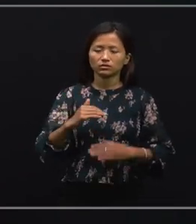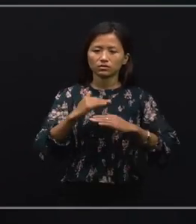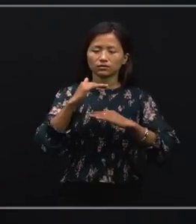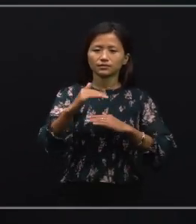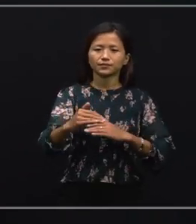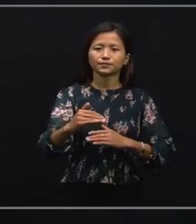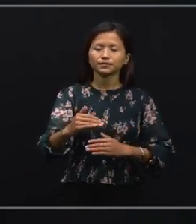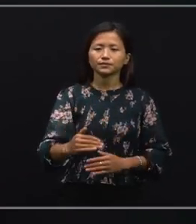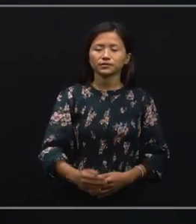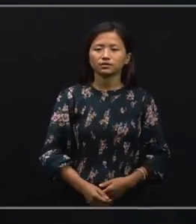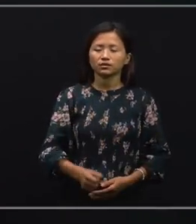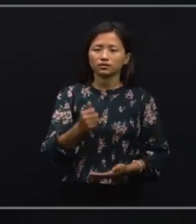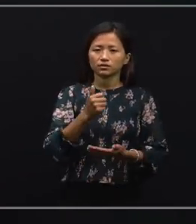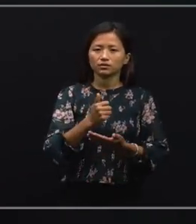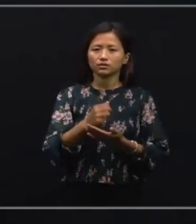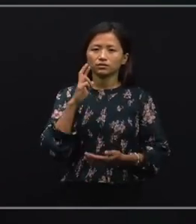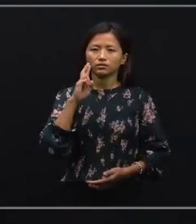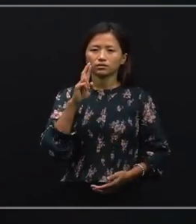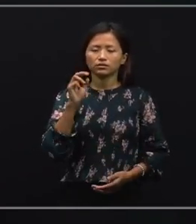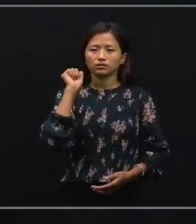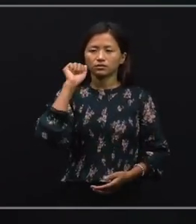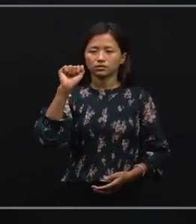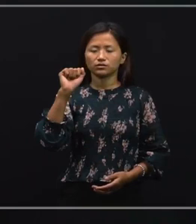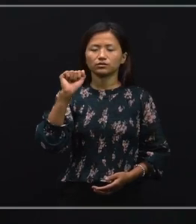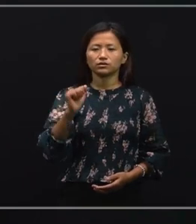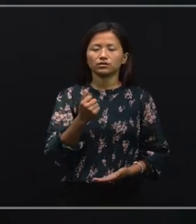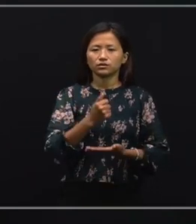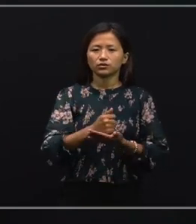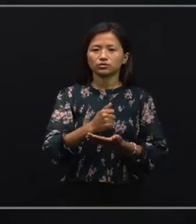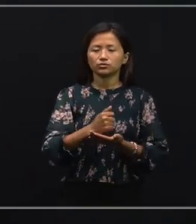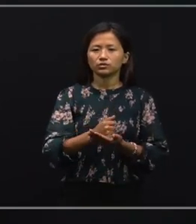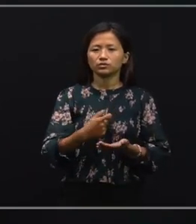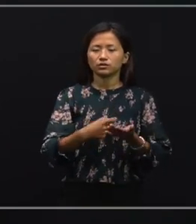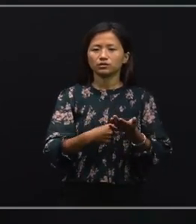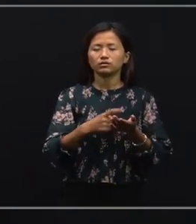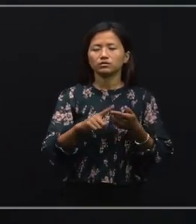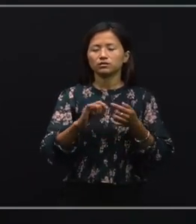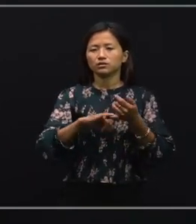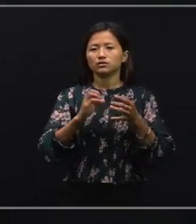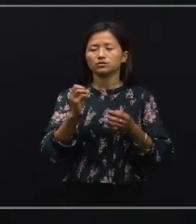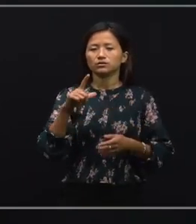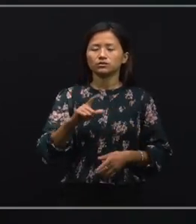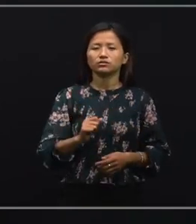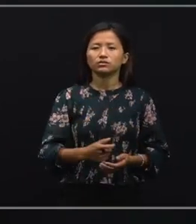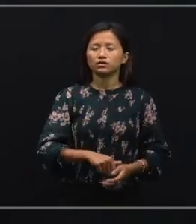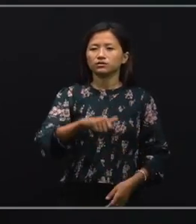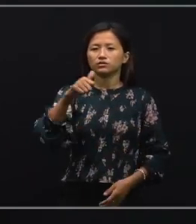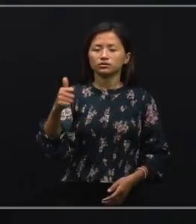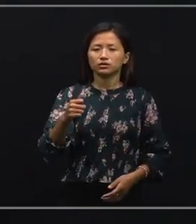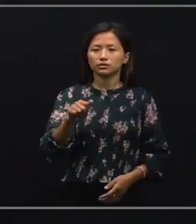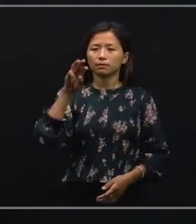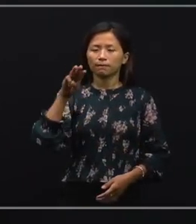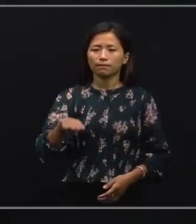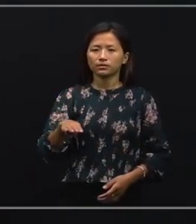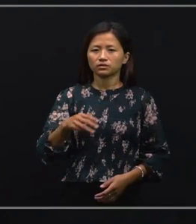this step and that he should be responsible for whatever the consequences, for whatever the result must